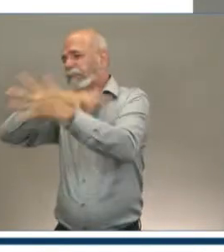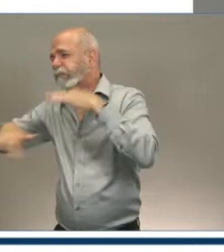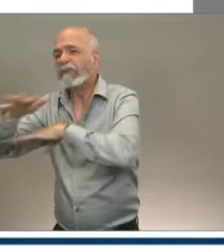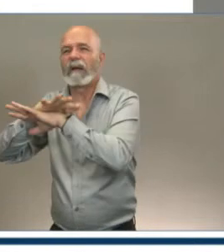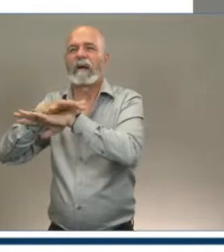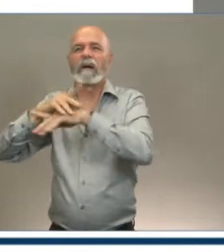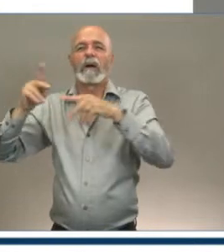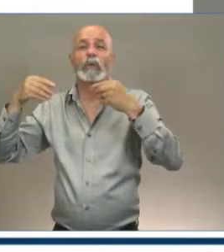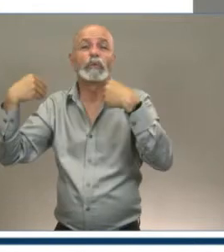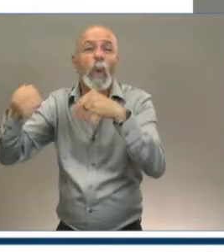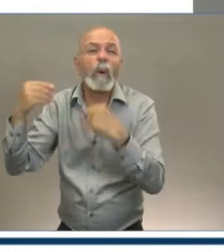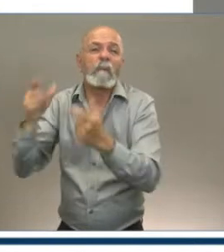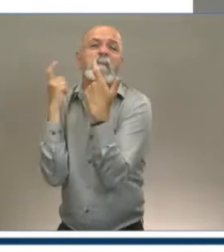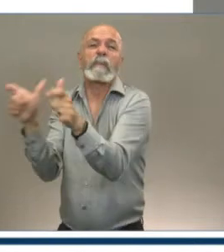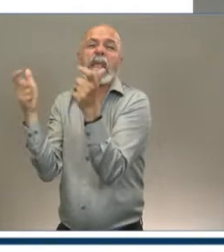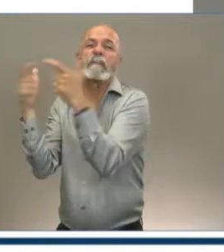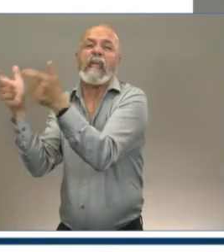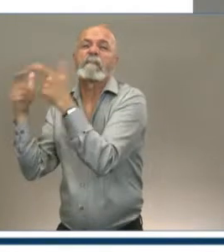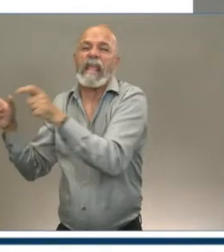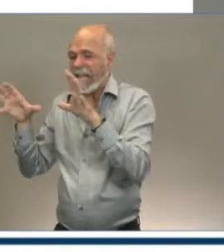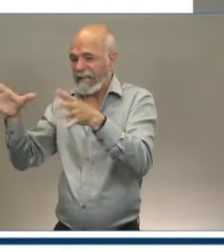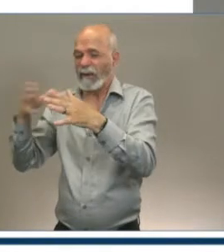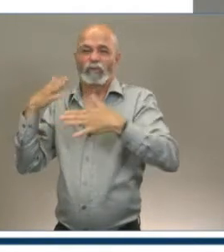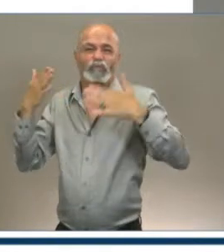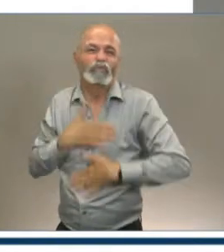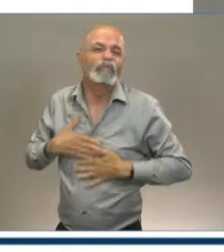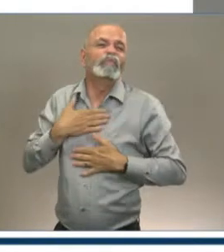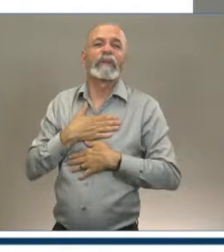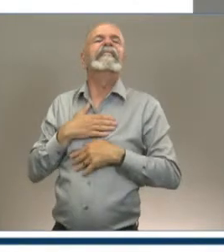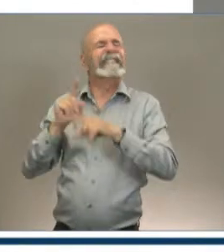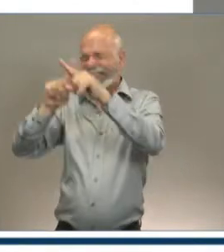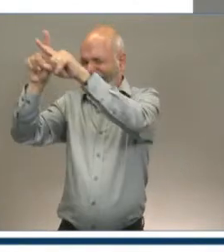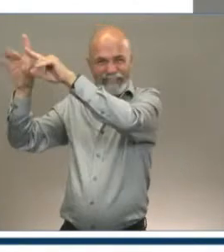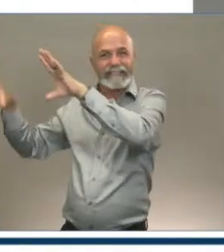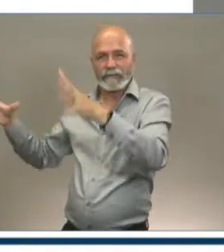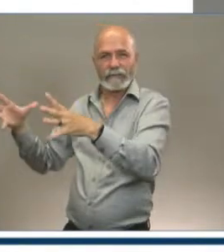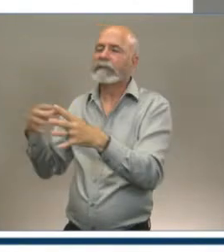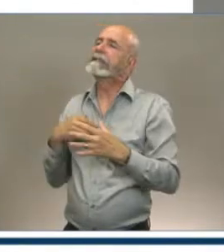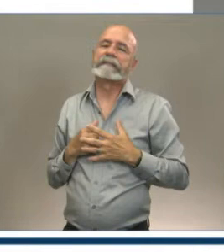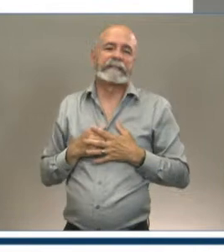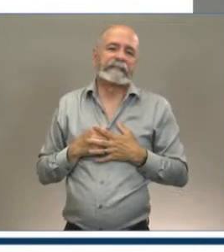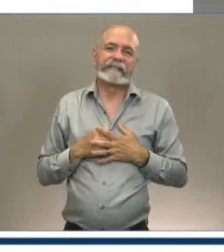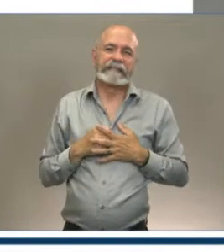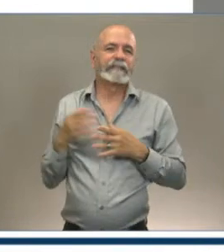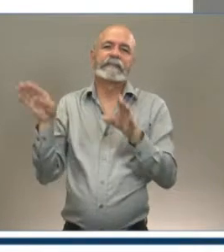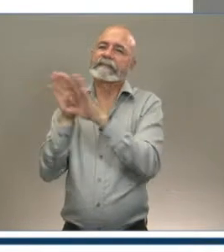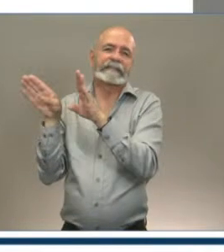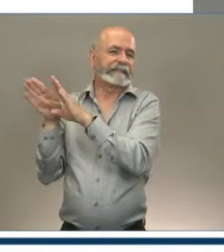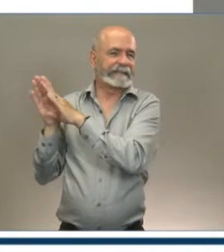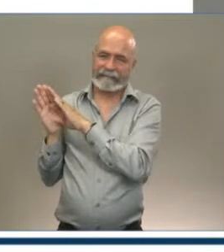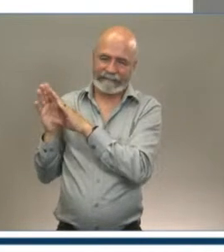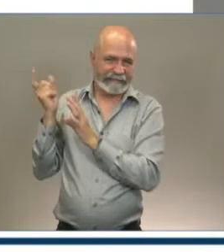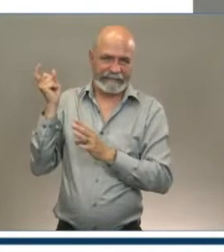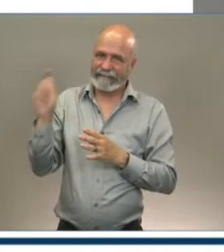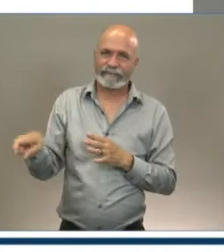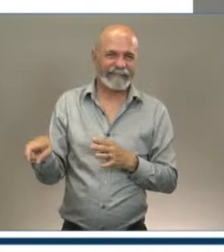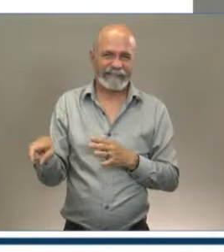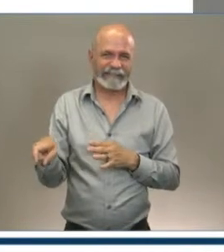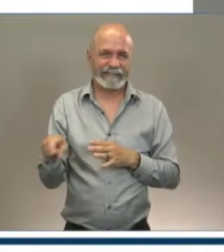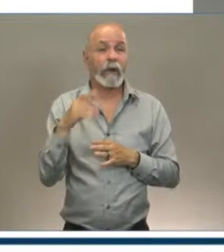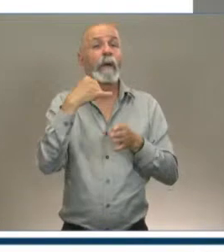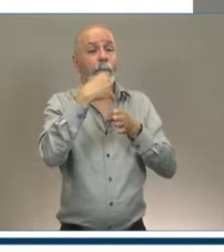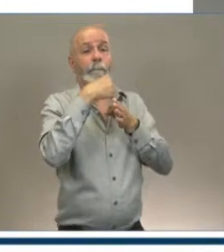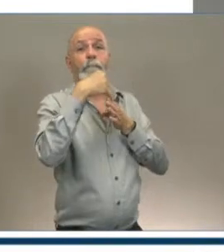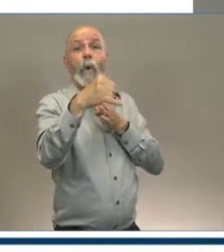all types of entertainment, social gatherings, etc. We've had to put further restrictions on the border. So logically, those